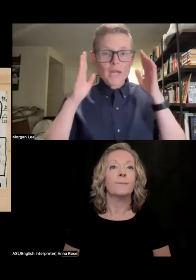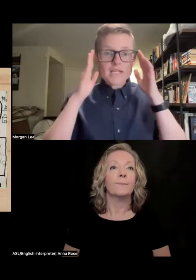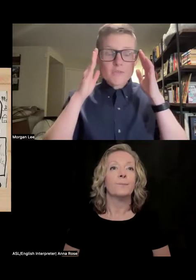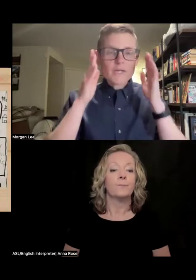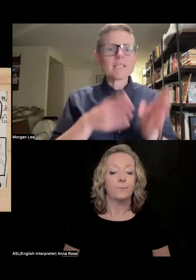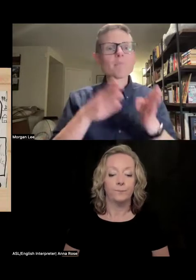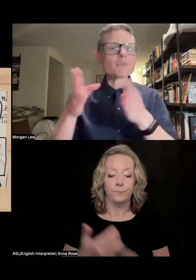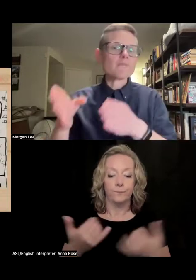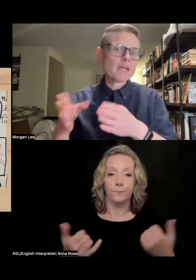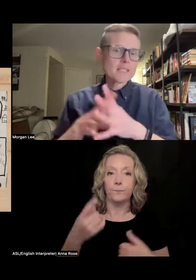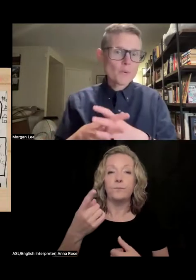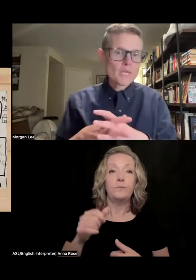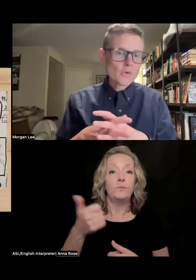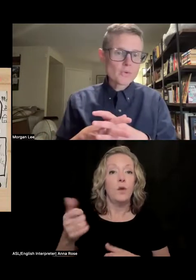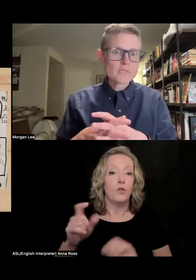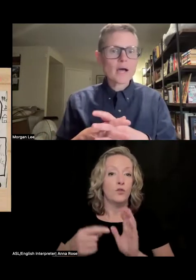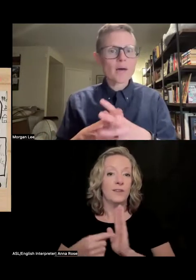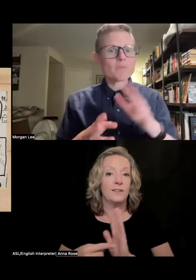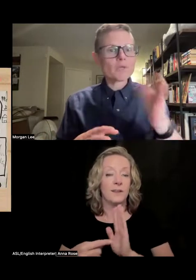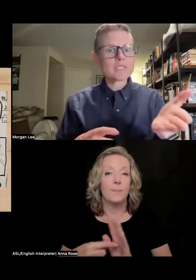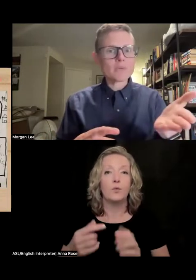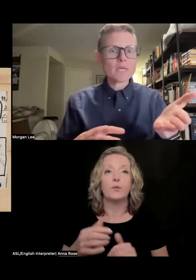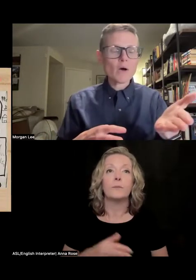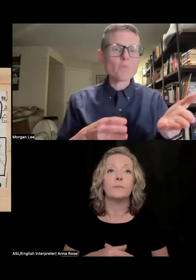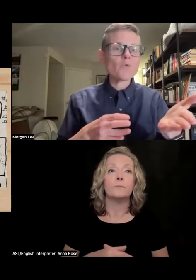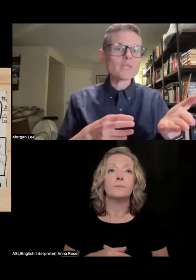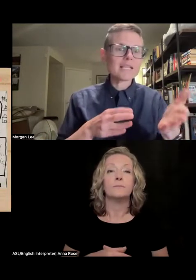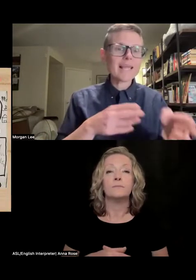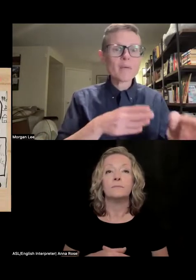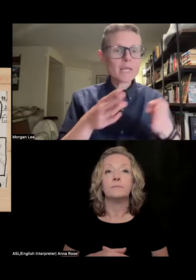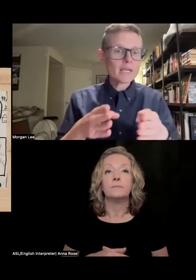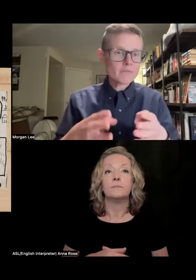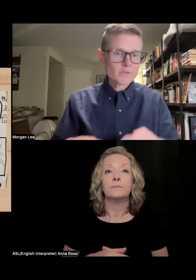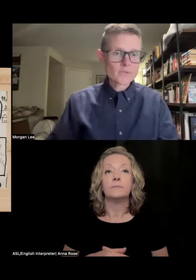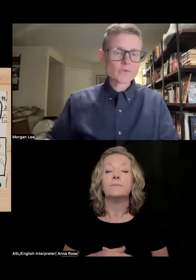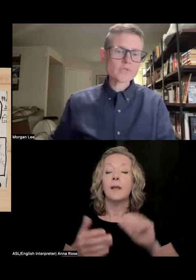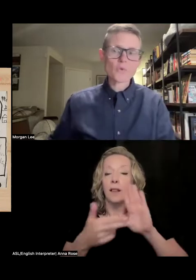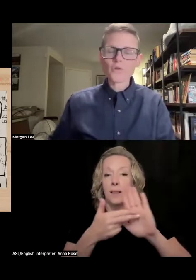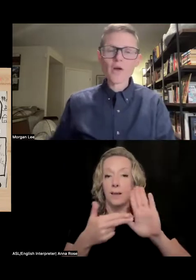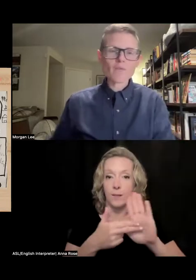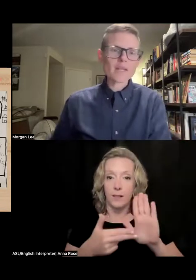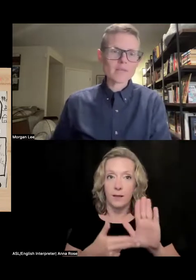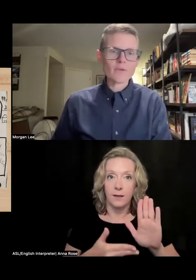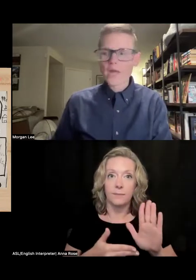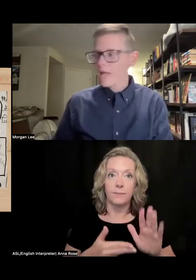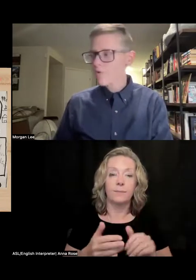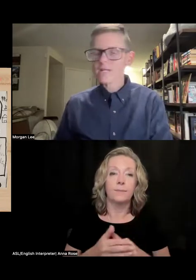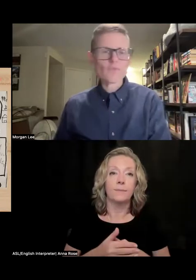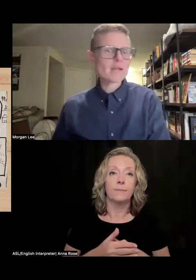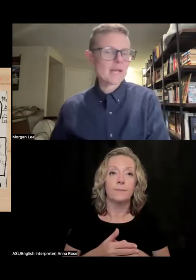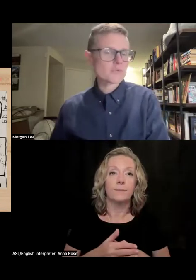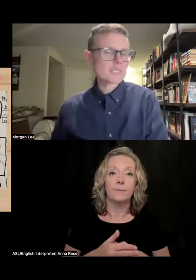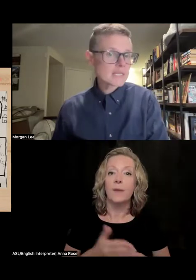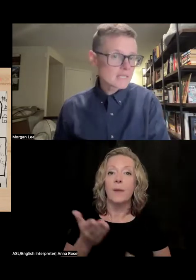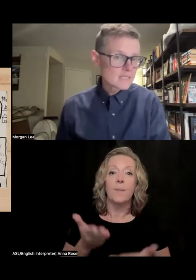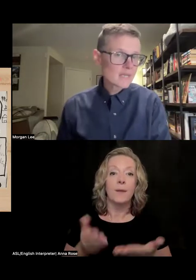Then looking at different examples of things that we use, you can see we move into labeling for students who they're not yet ready to